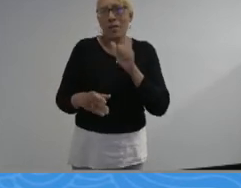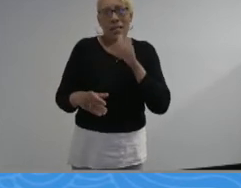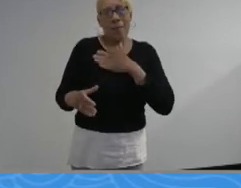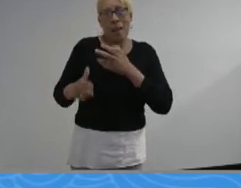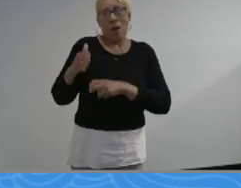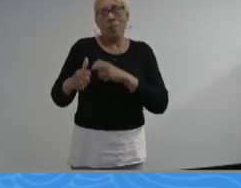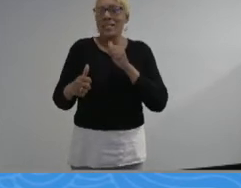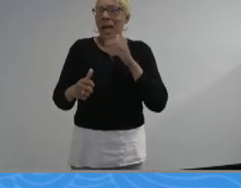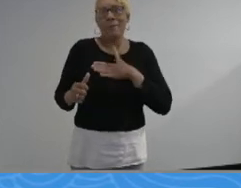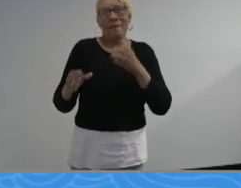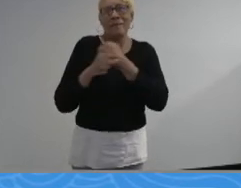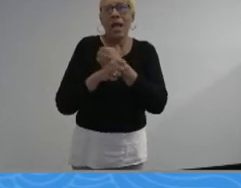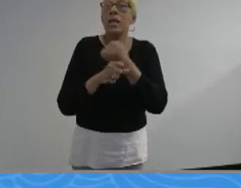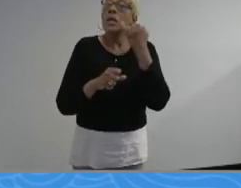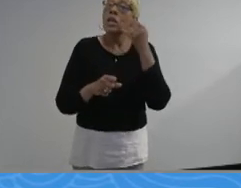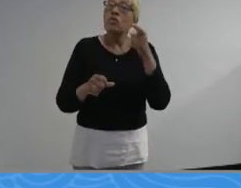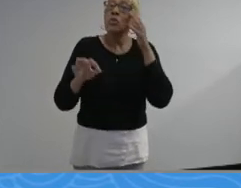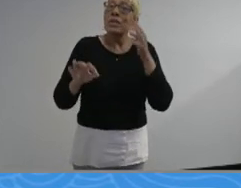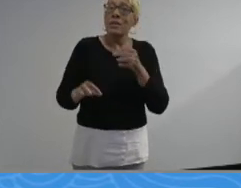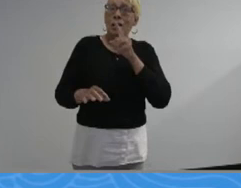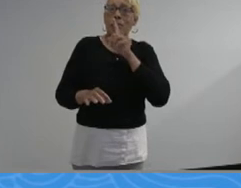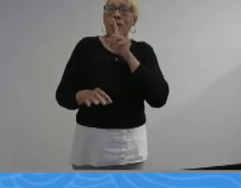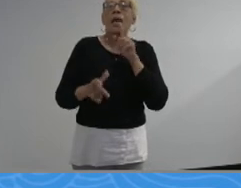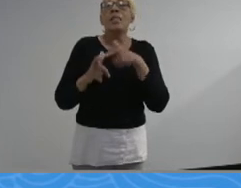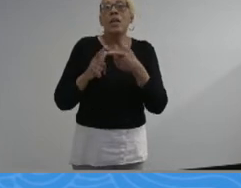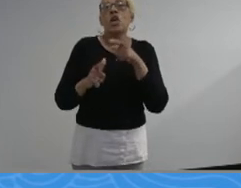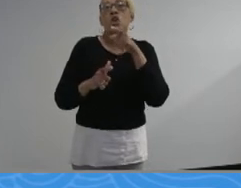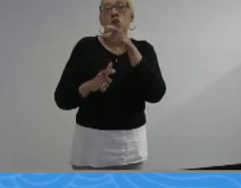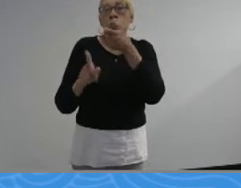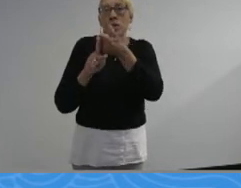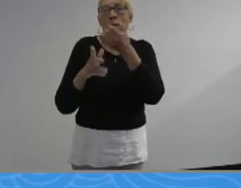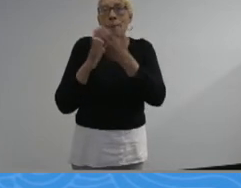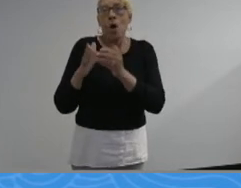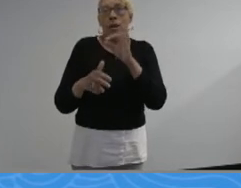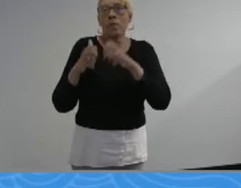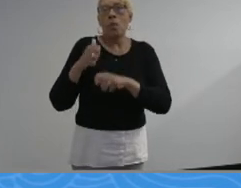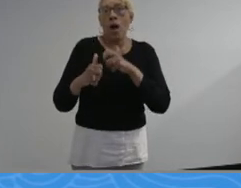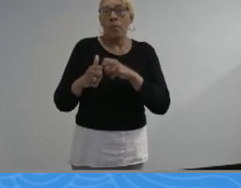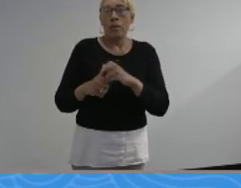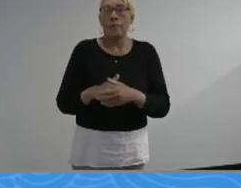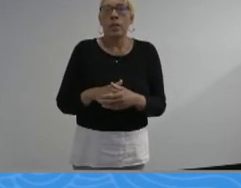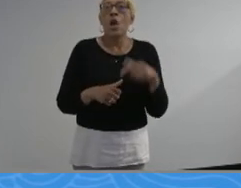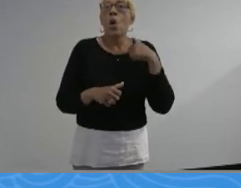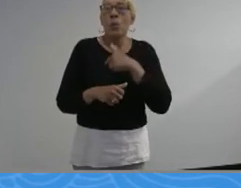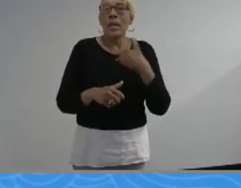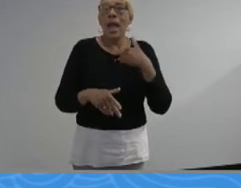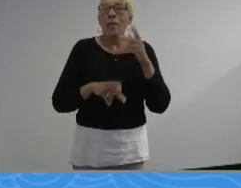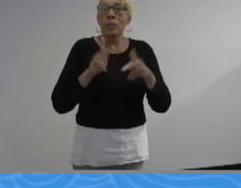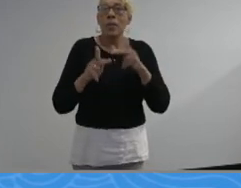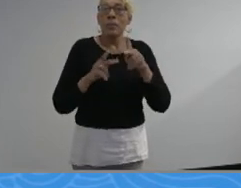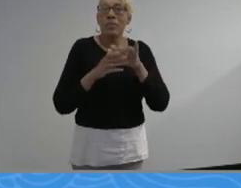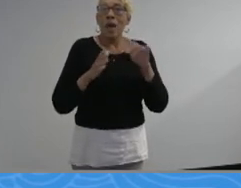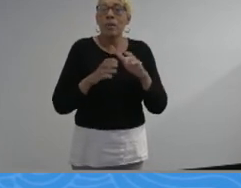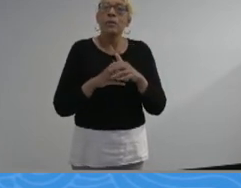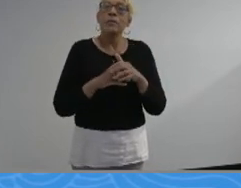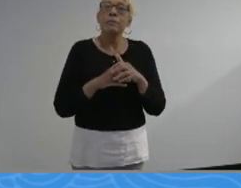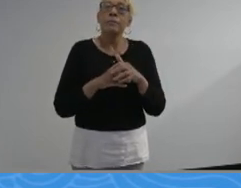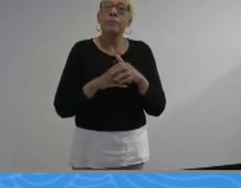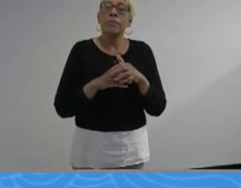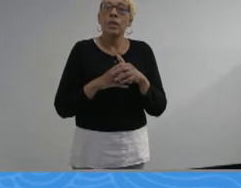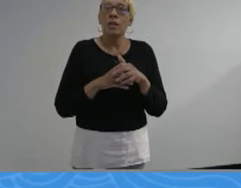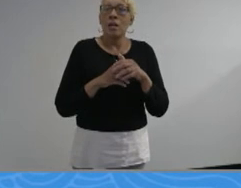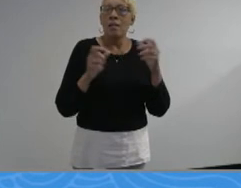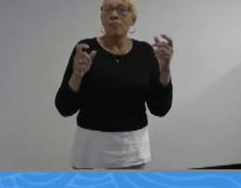It's not my fight. Because if you choose to be quiet, you are part of the problem. We have folks who have been championing this cause for